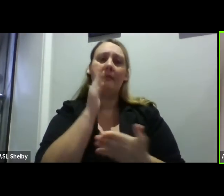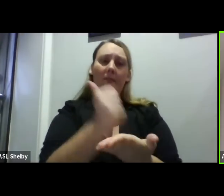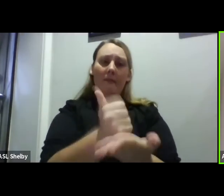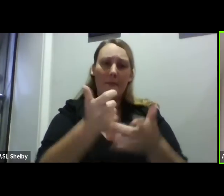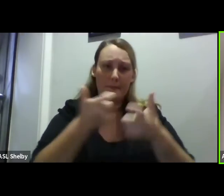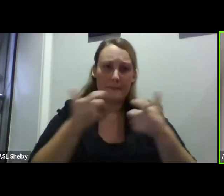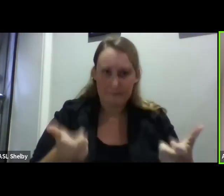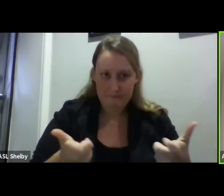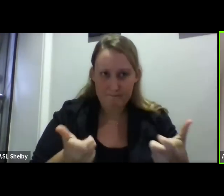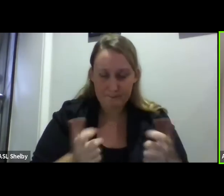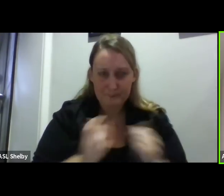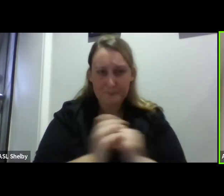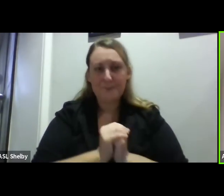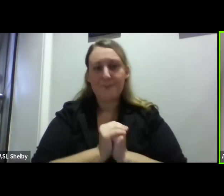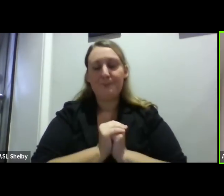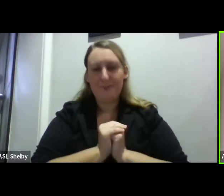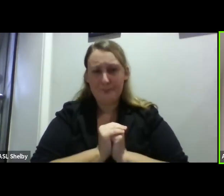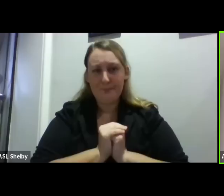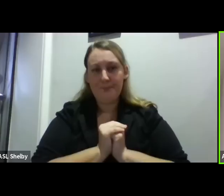That said,